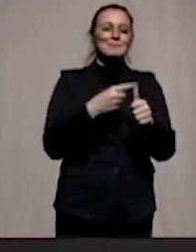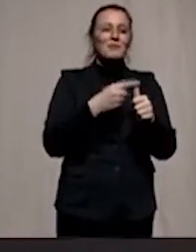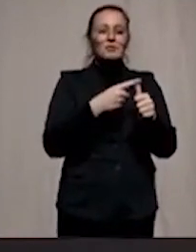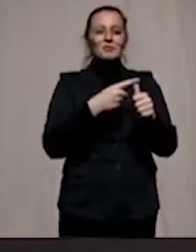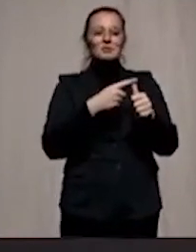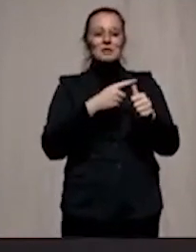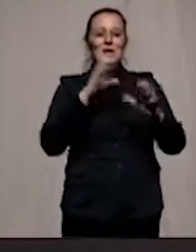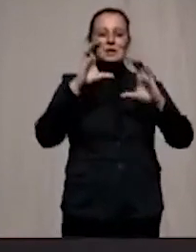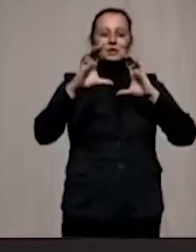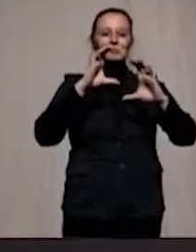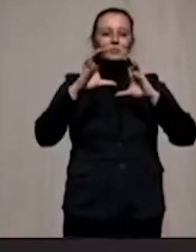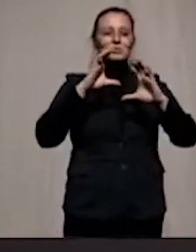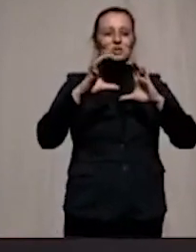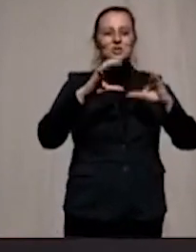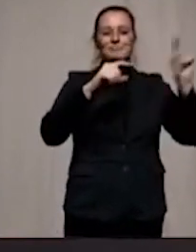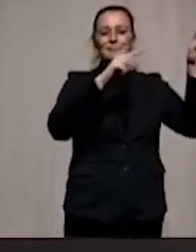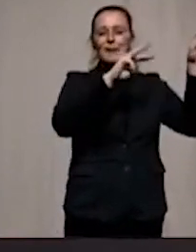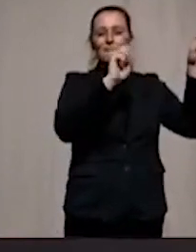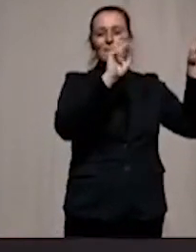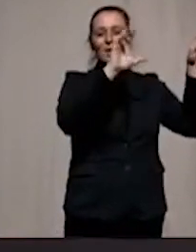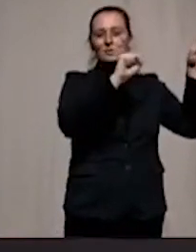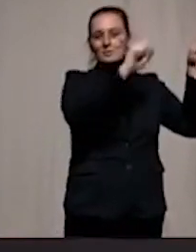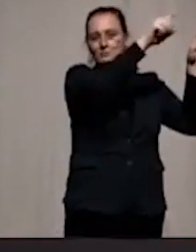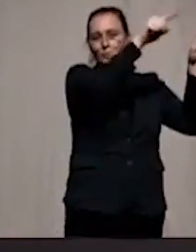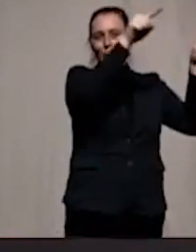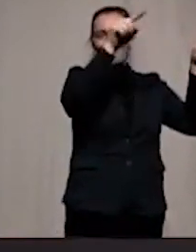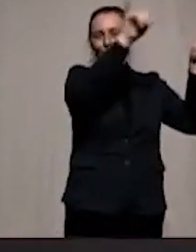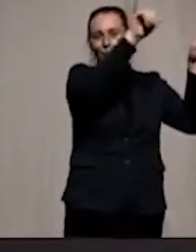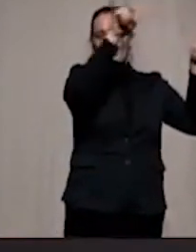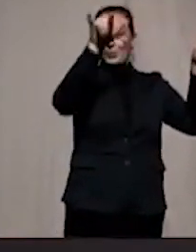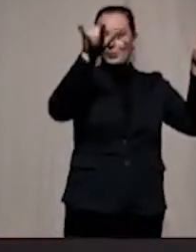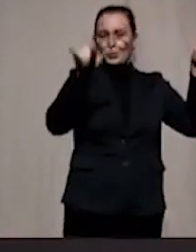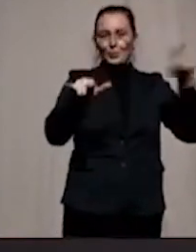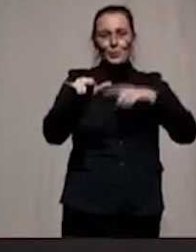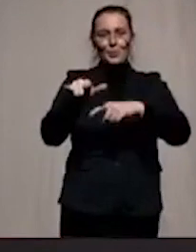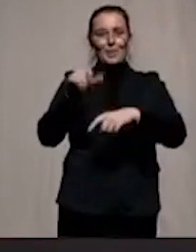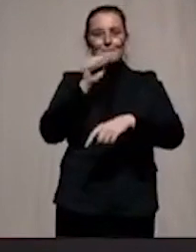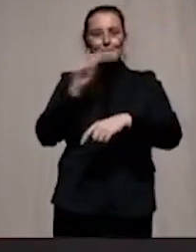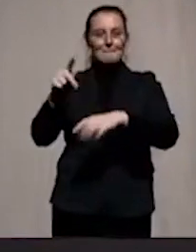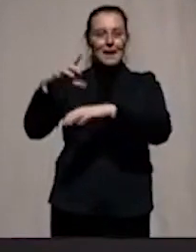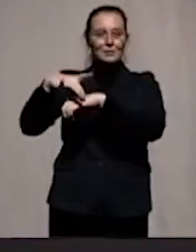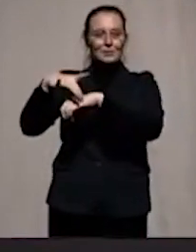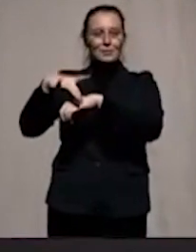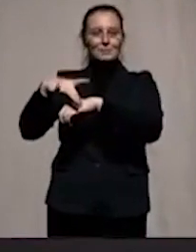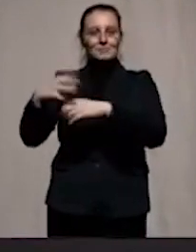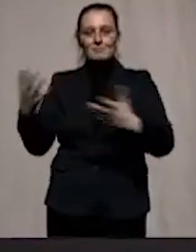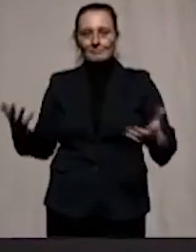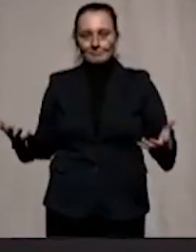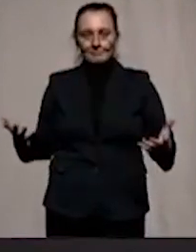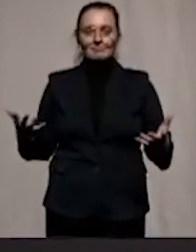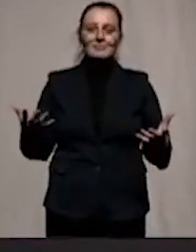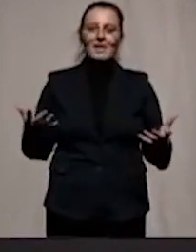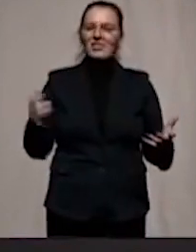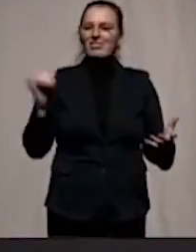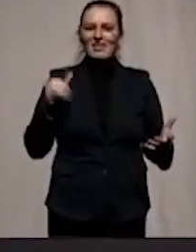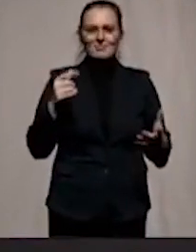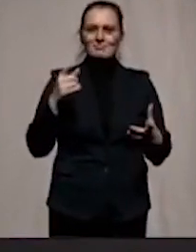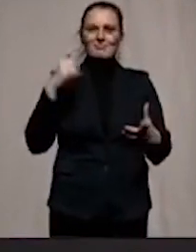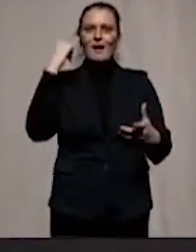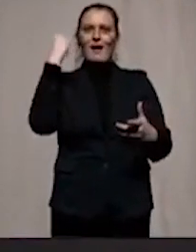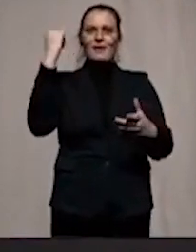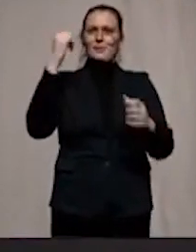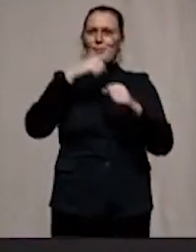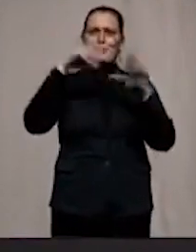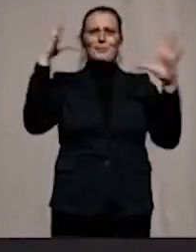So you can write an entire, you can write a whole day, you can create a whole imaginary ecosystem just based on that prompt